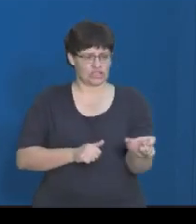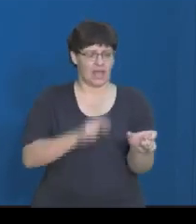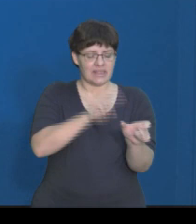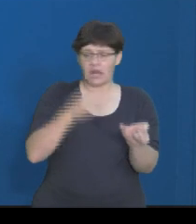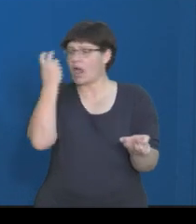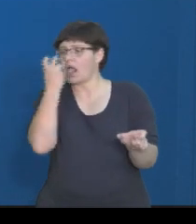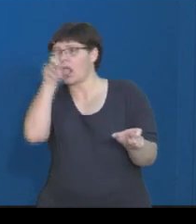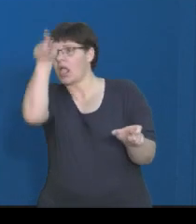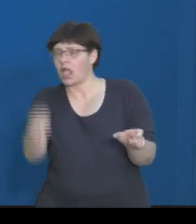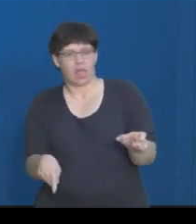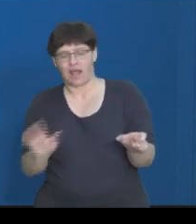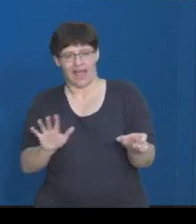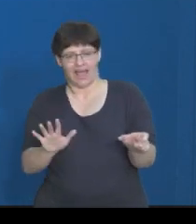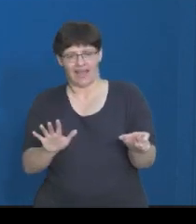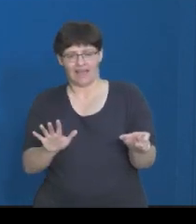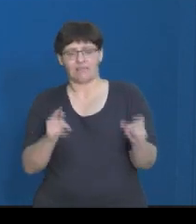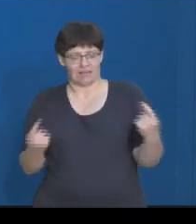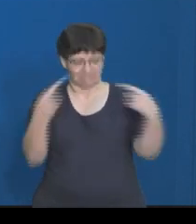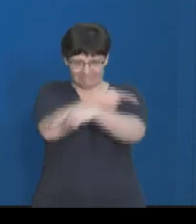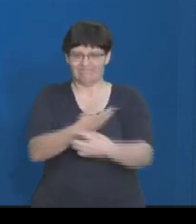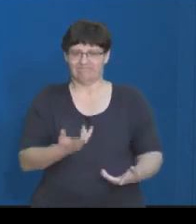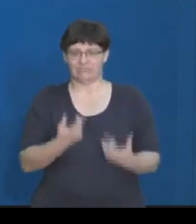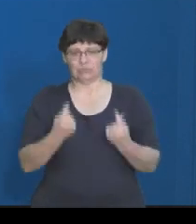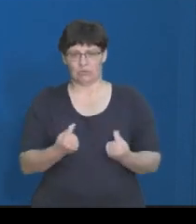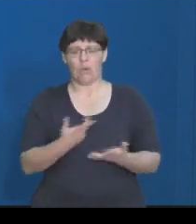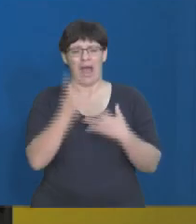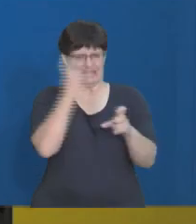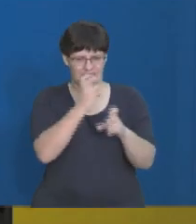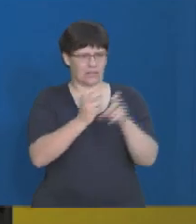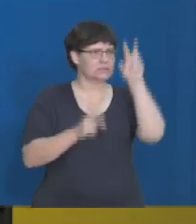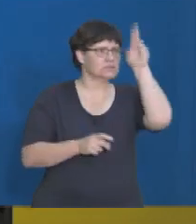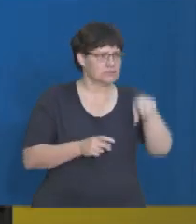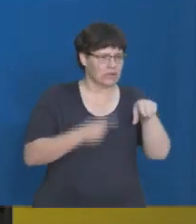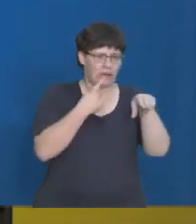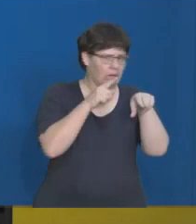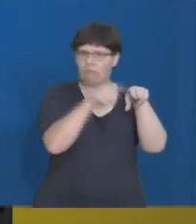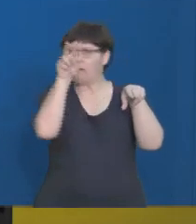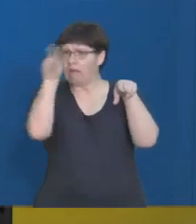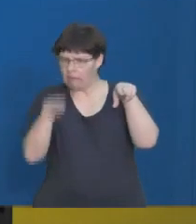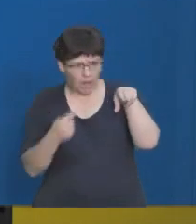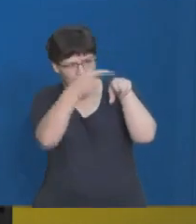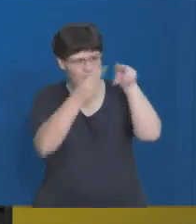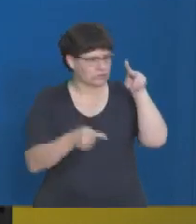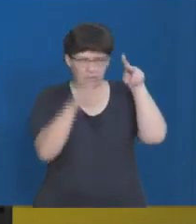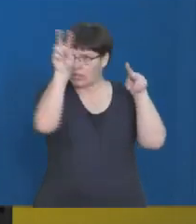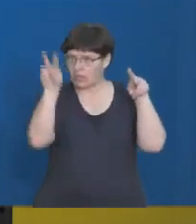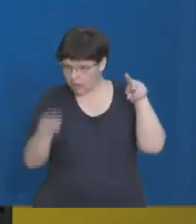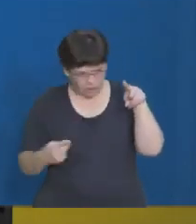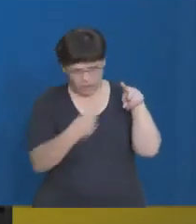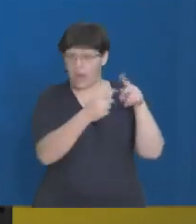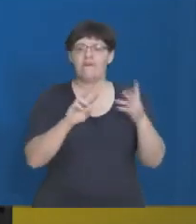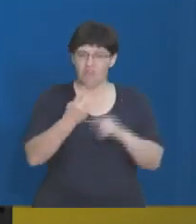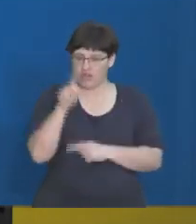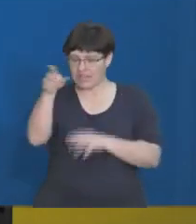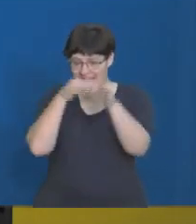the answer in the descriptions, a lot of the learners, you guys find it difficult to read the term and then to look for the